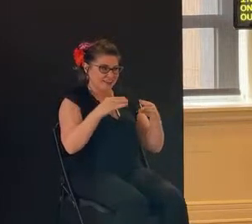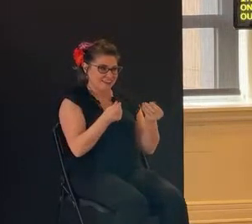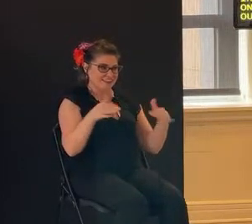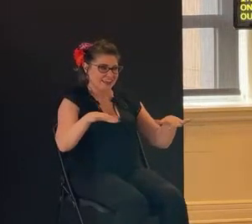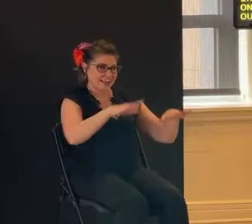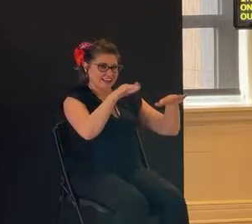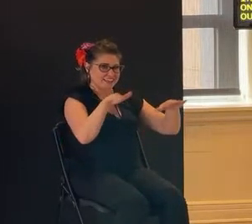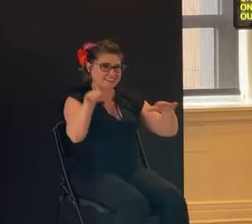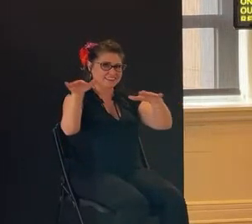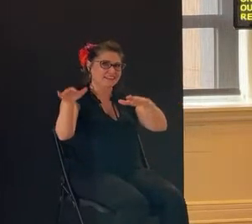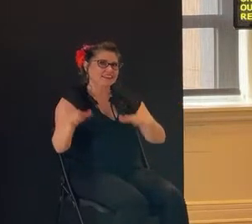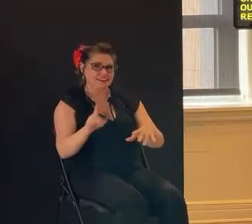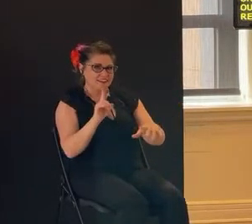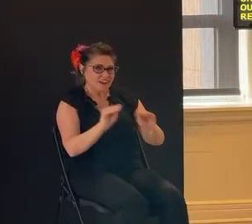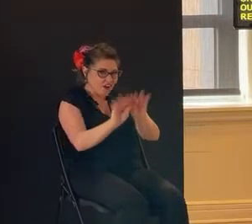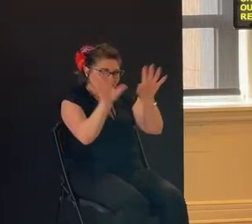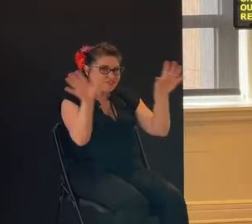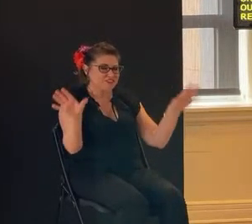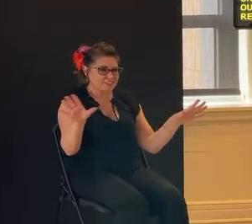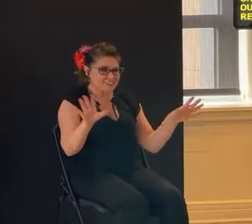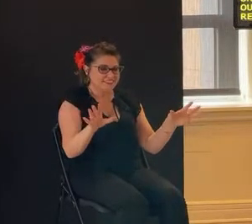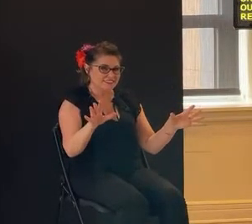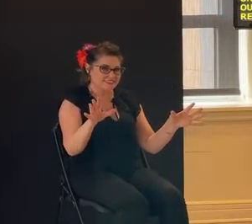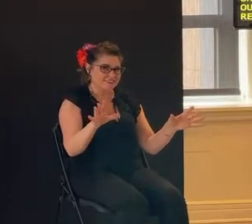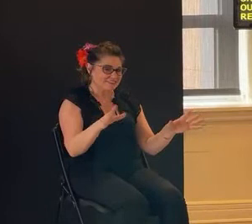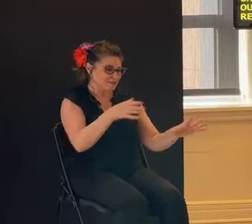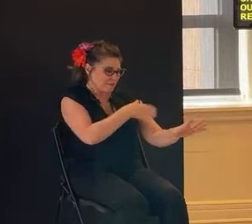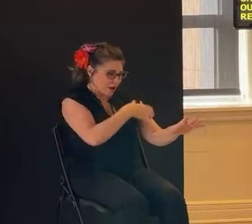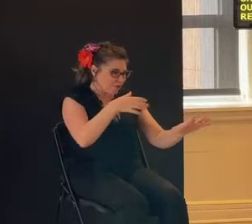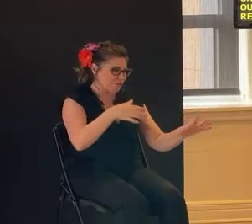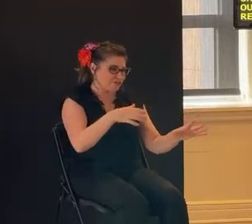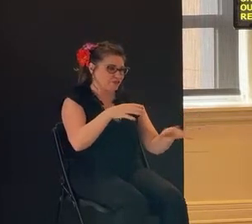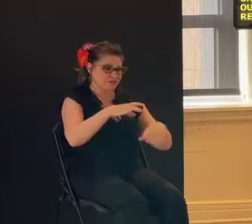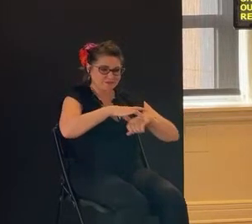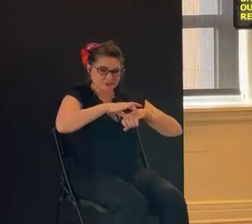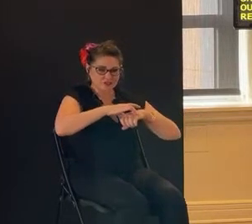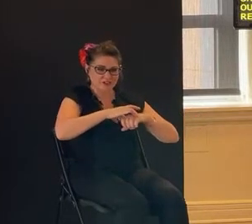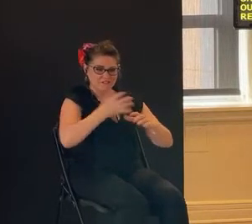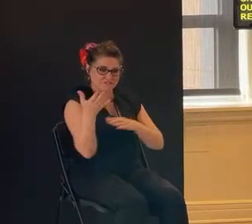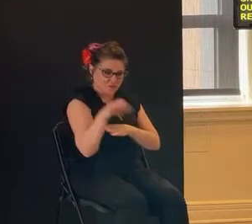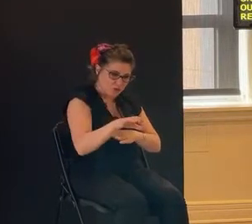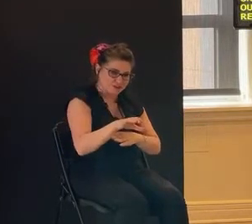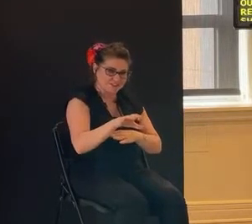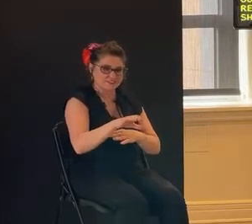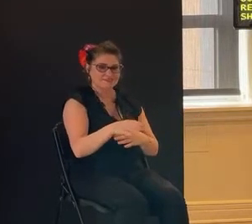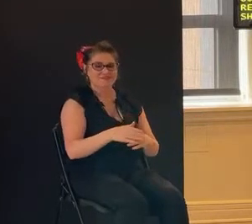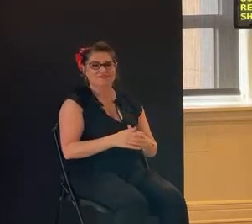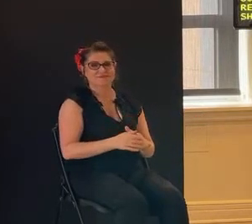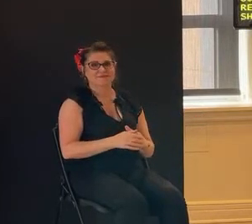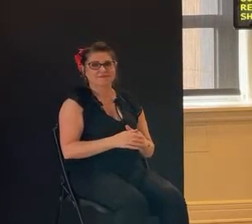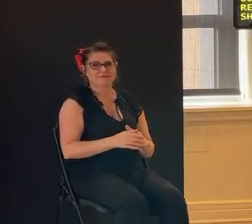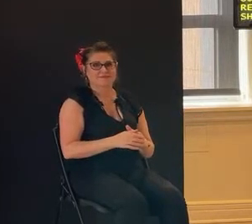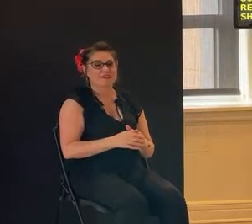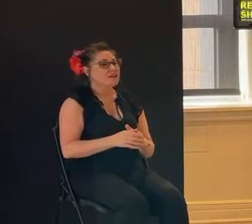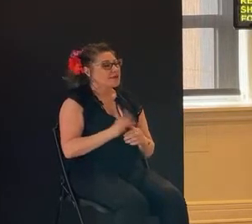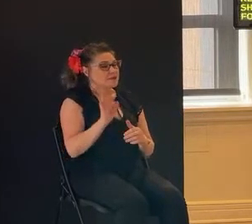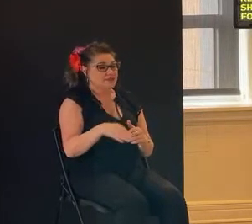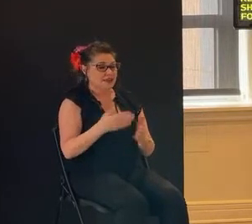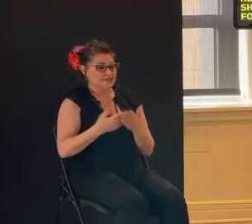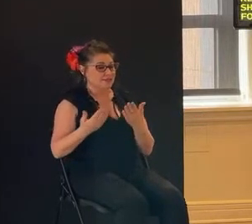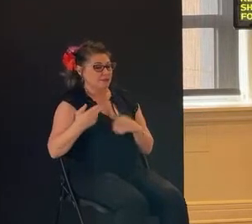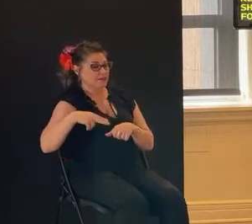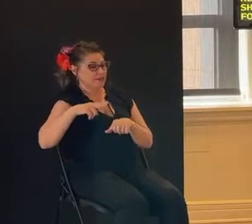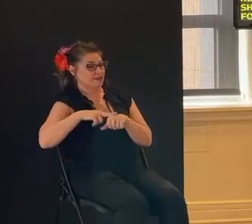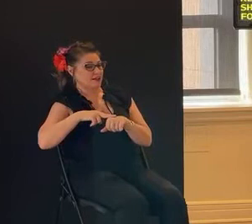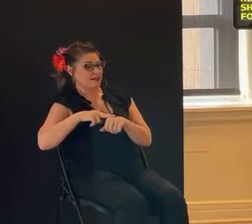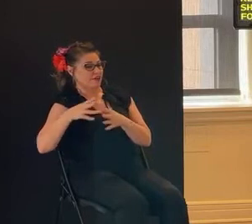to have been shaped by powerful geologic forces. That's something that the Native Americans who